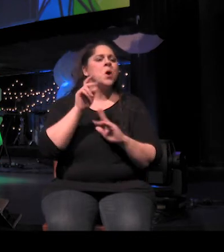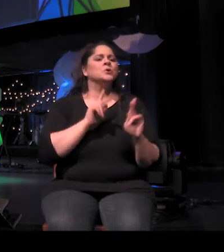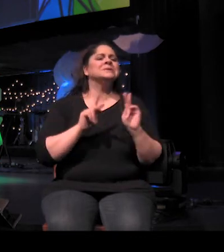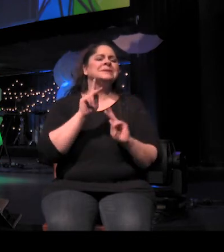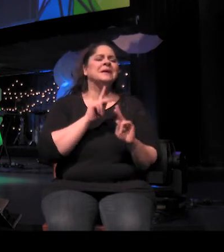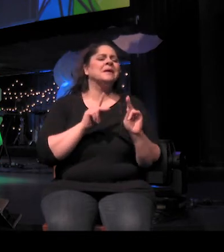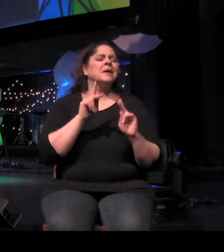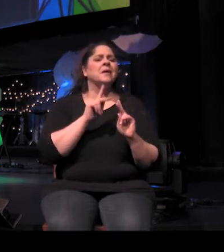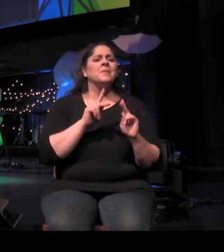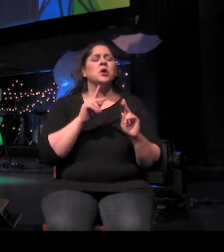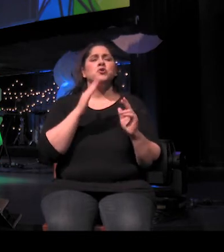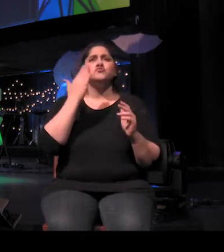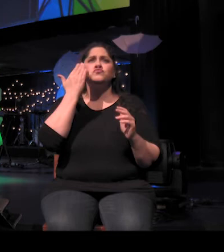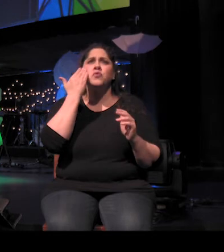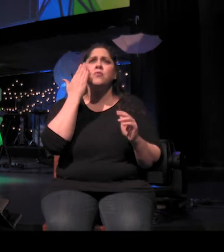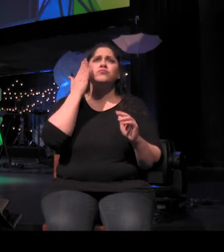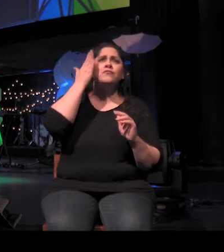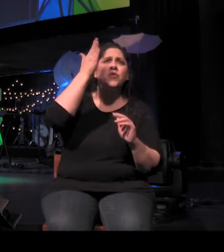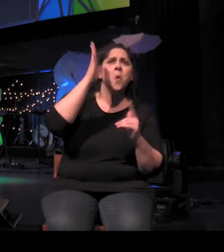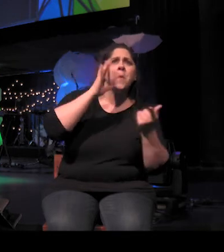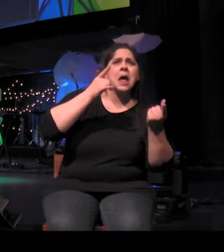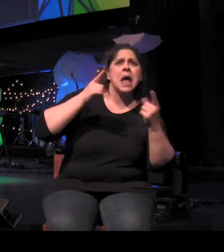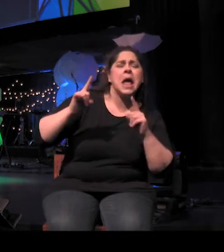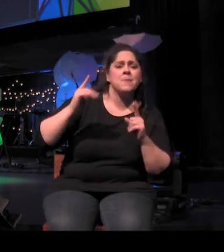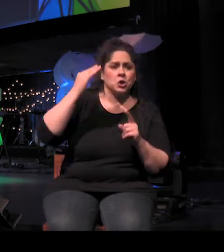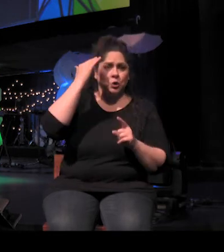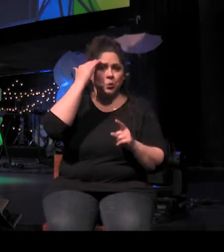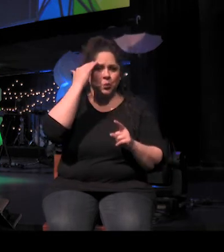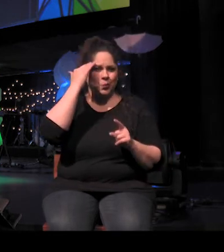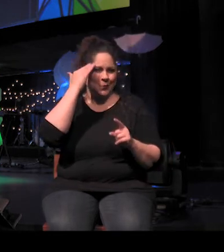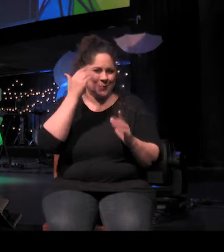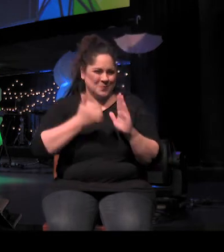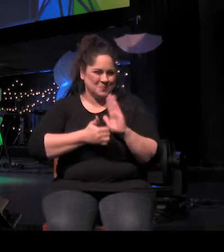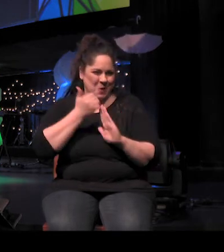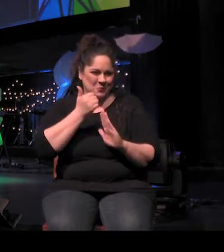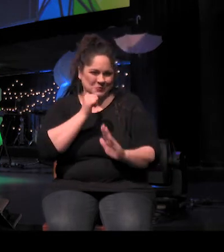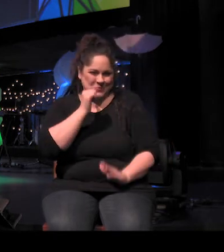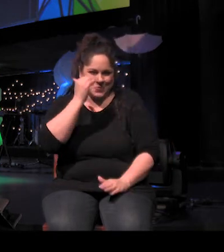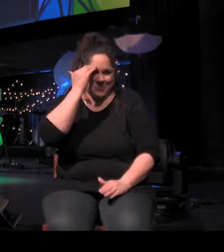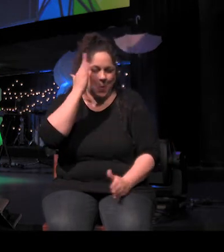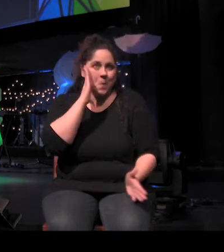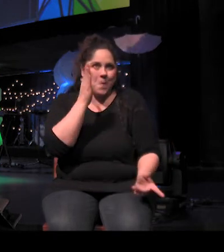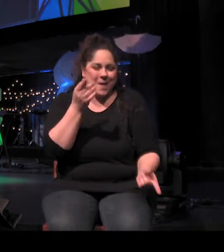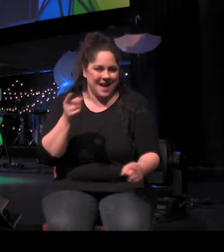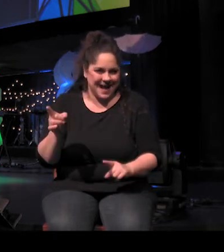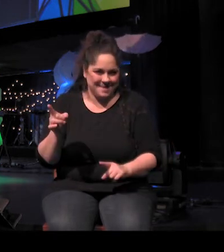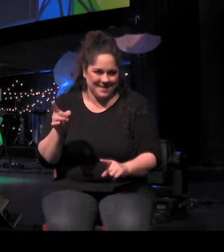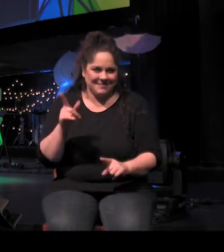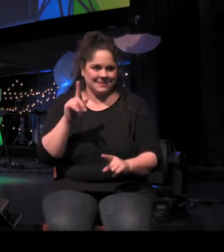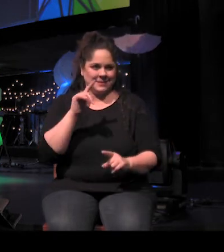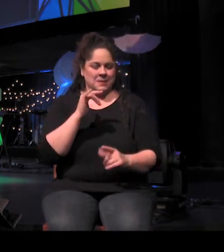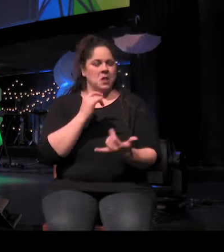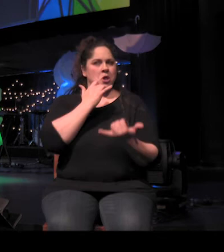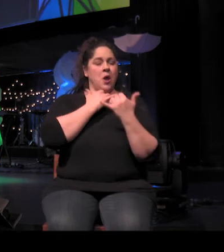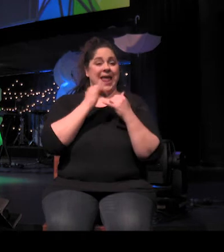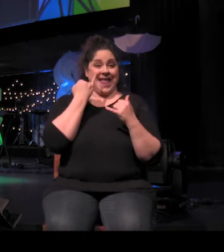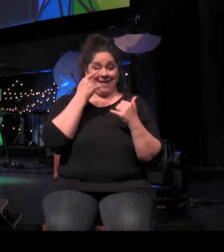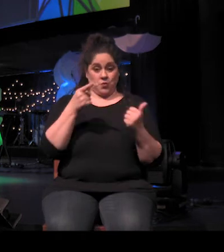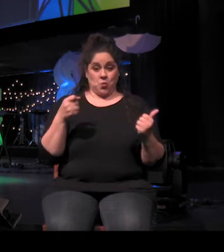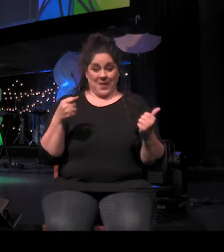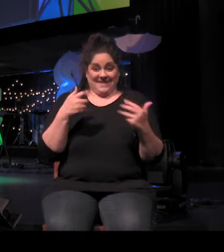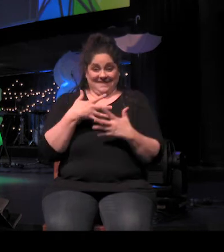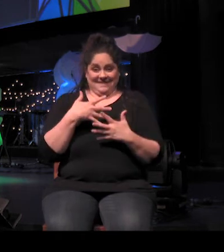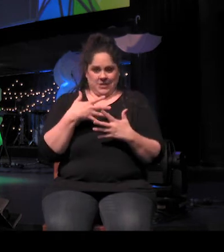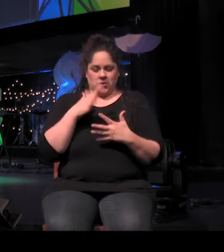at forecasting what's going to happen in the future, at least forecasting it accurately. And so when we fear something that's going to